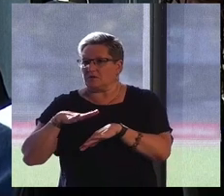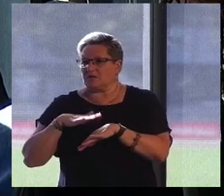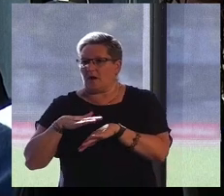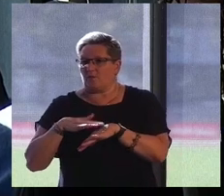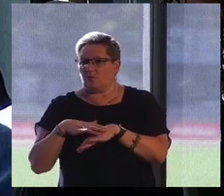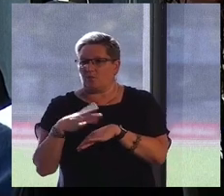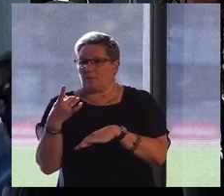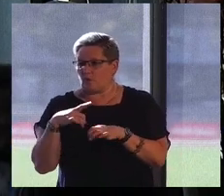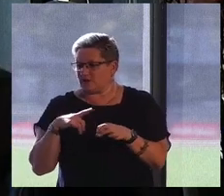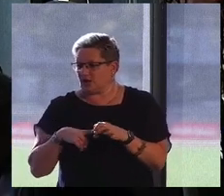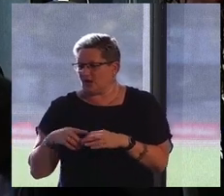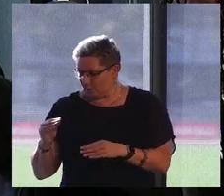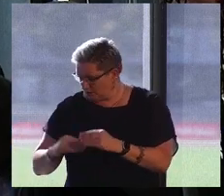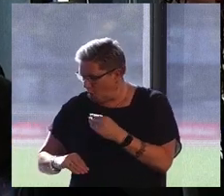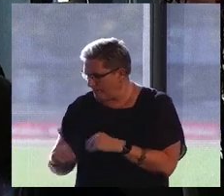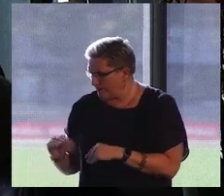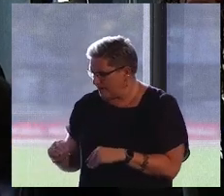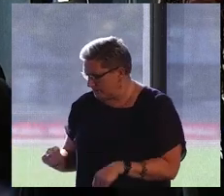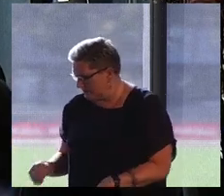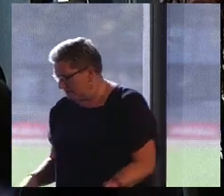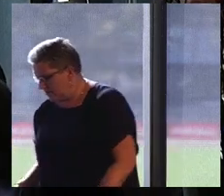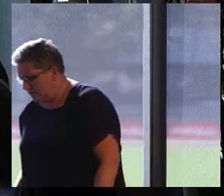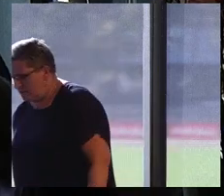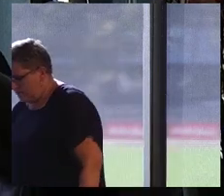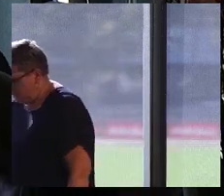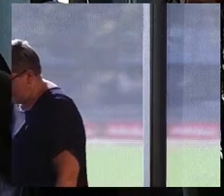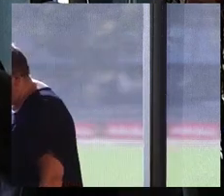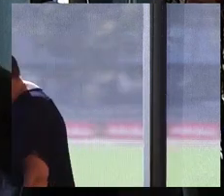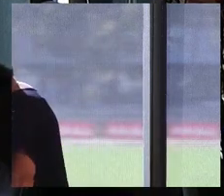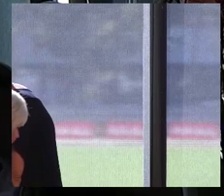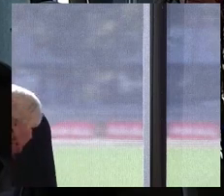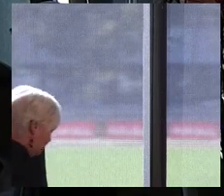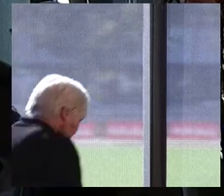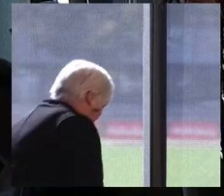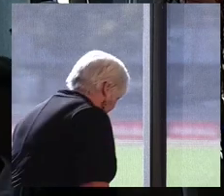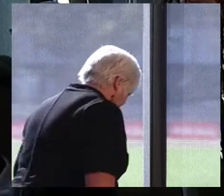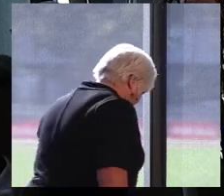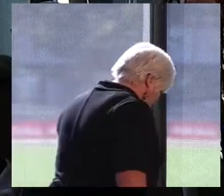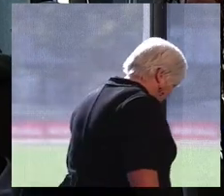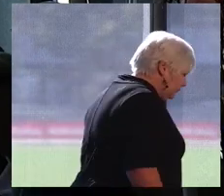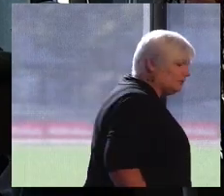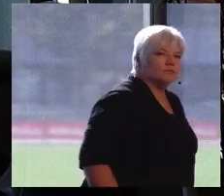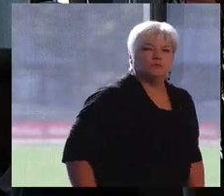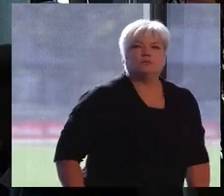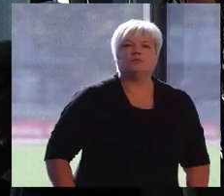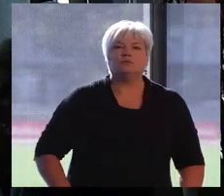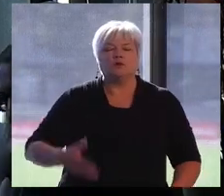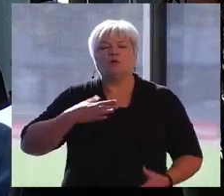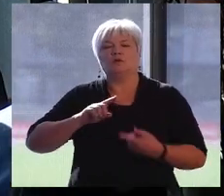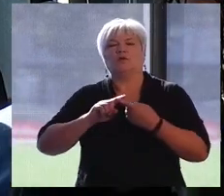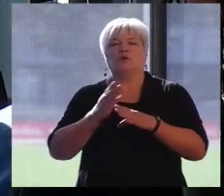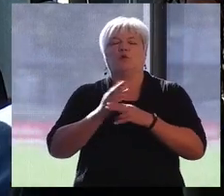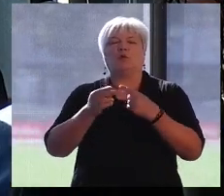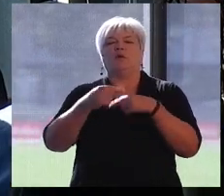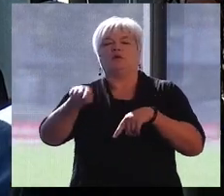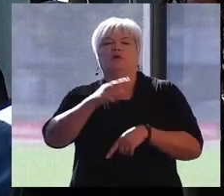yourself and hopefully make sure that nature positive becomes a lot more than just a strapline, I would say. So we've got